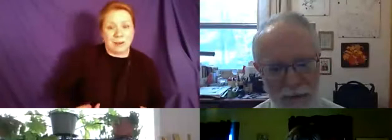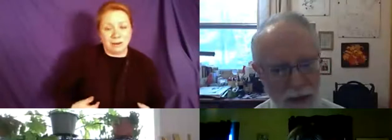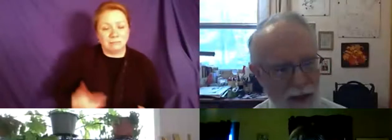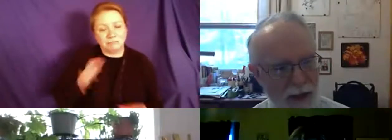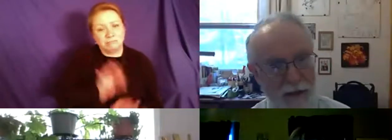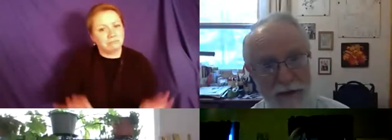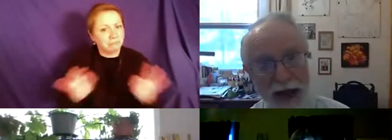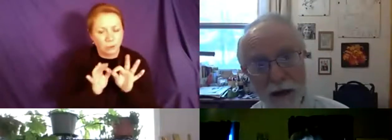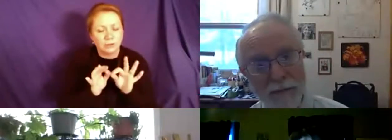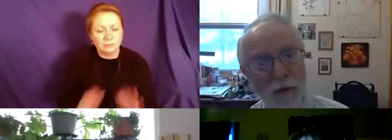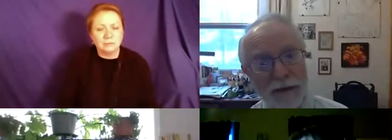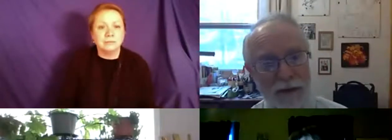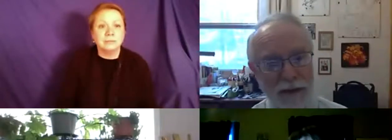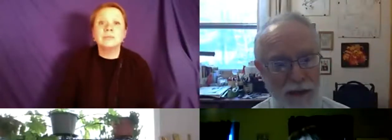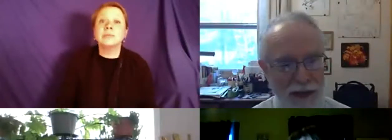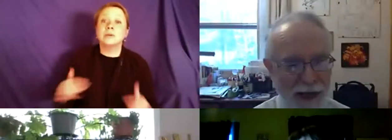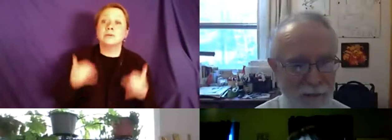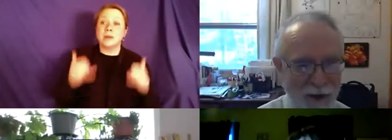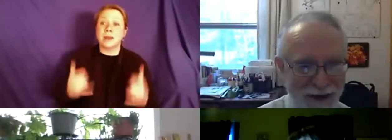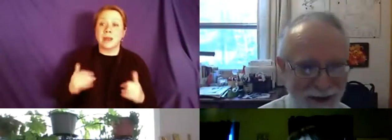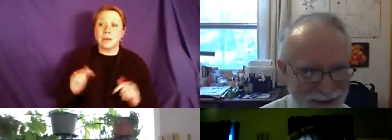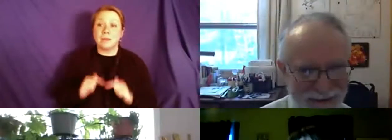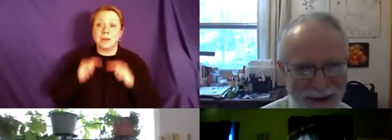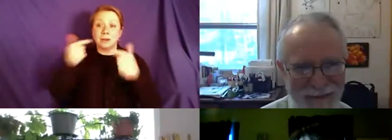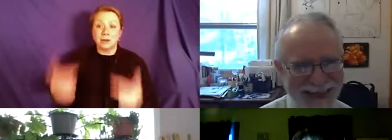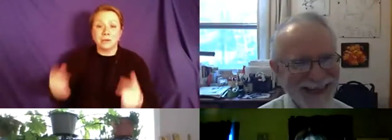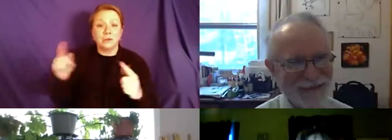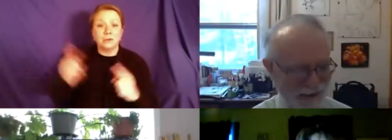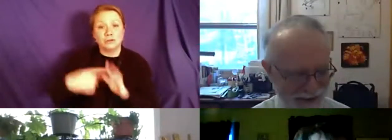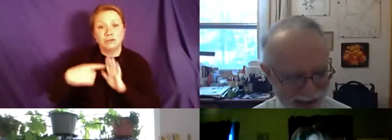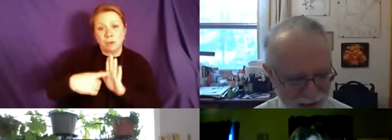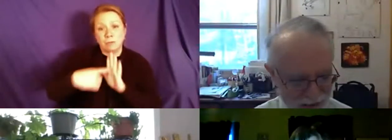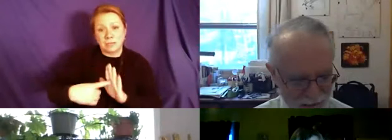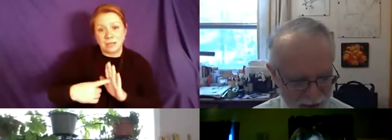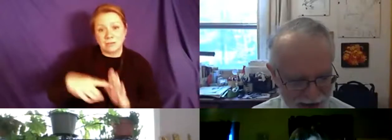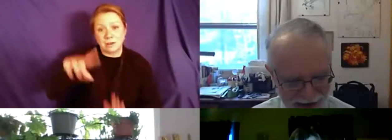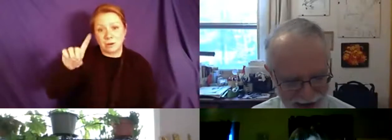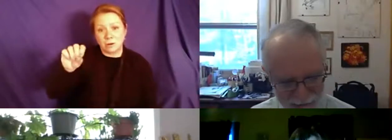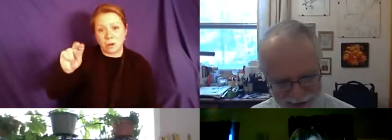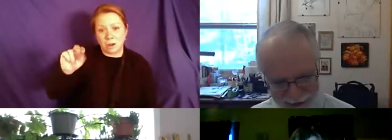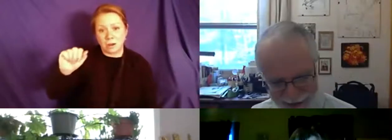crucial. So now I'm going to turn it over to Representative Donahue.